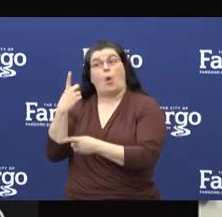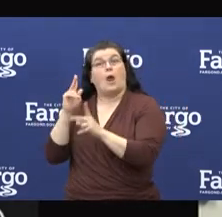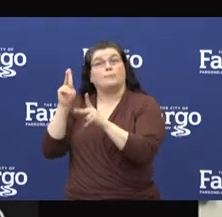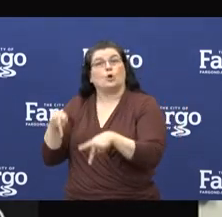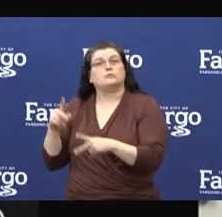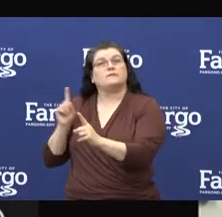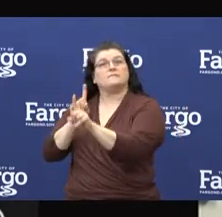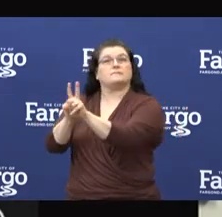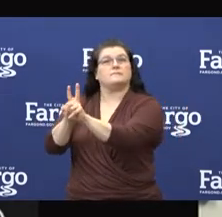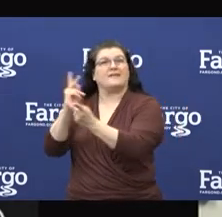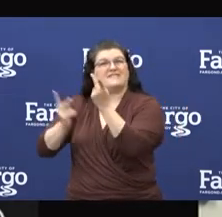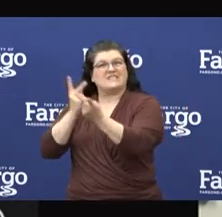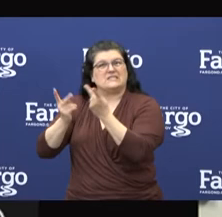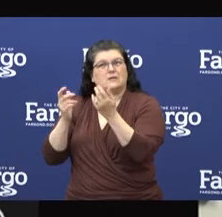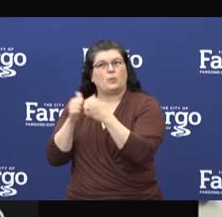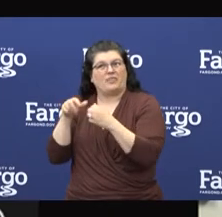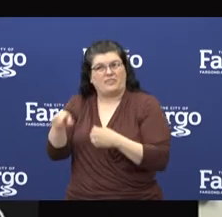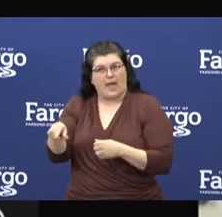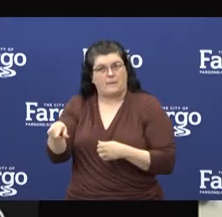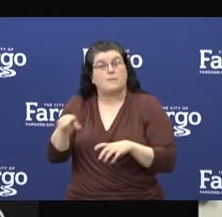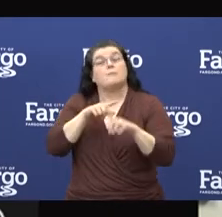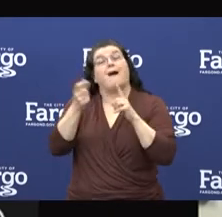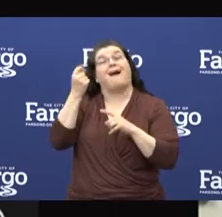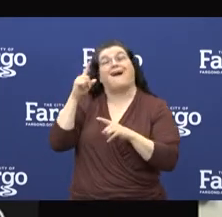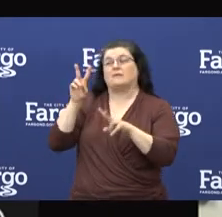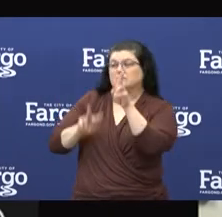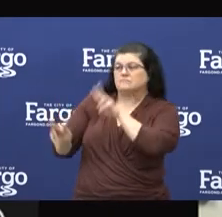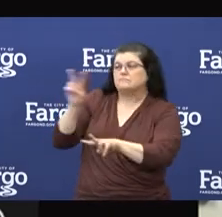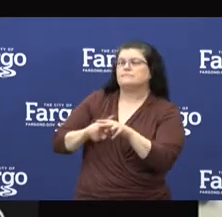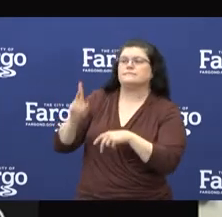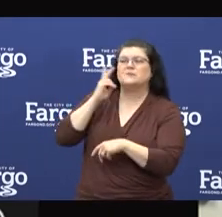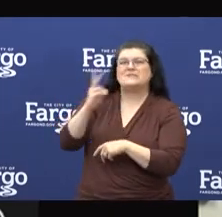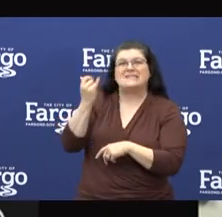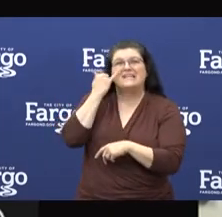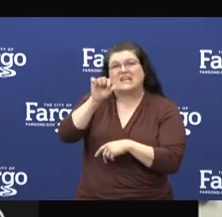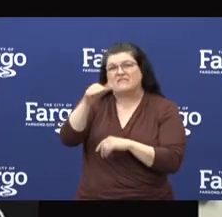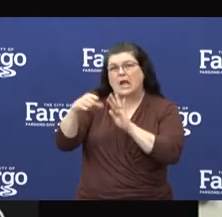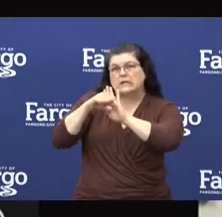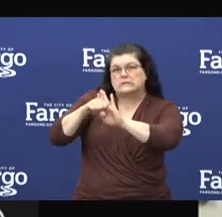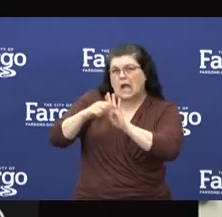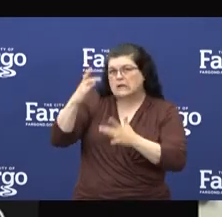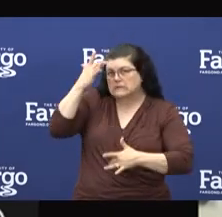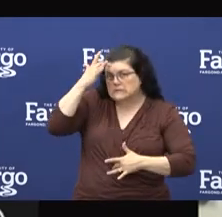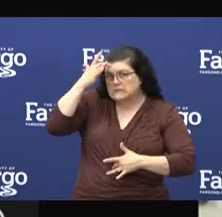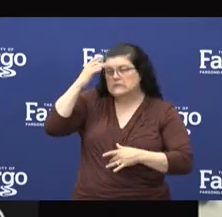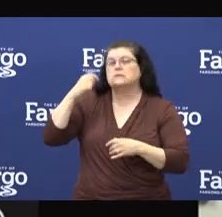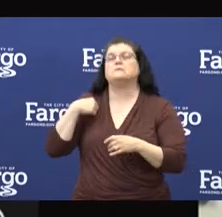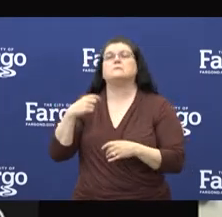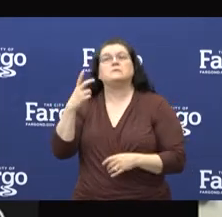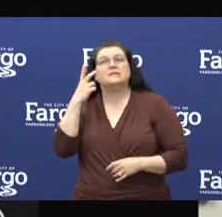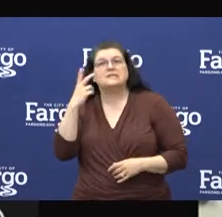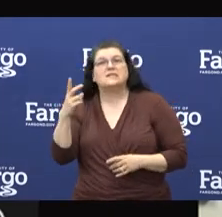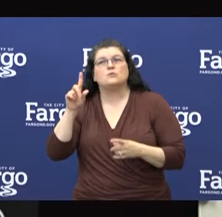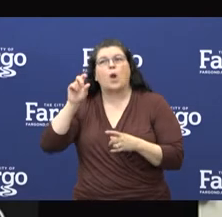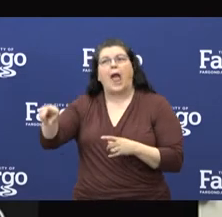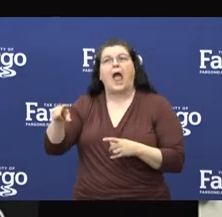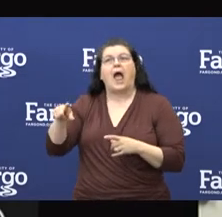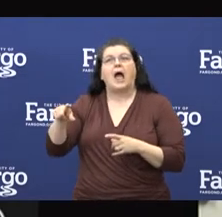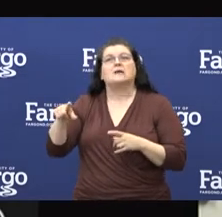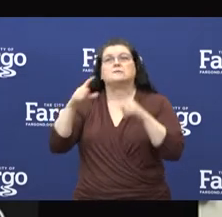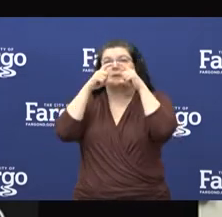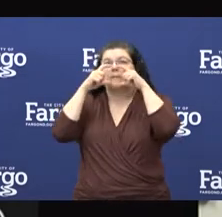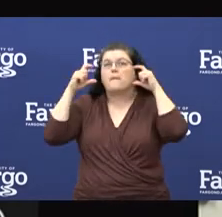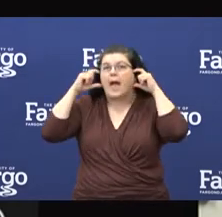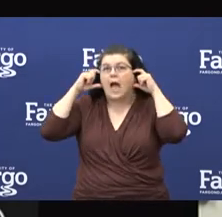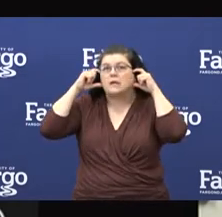well. They will be screened for any signs of illness, and they will be asked to bring a